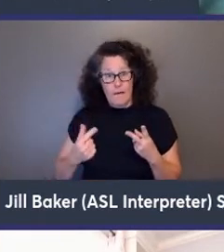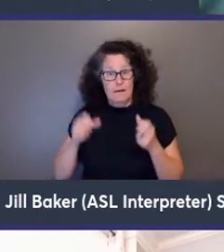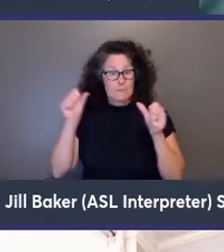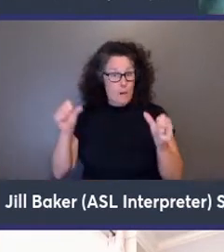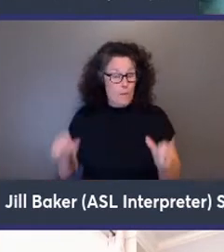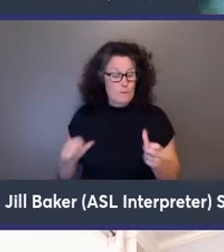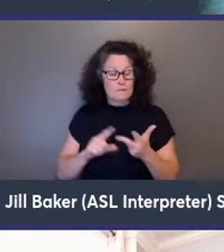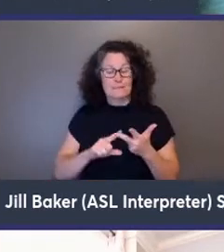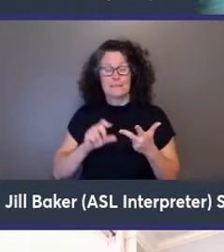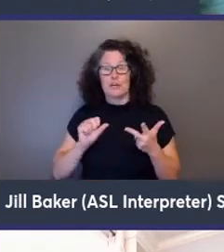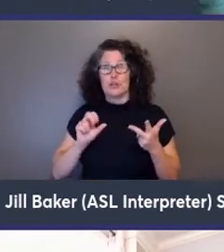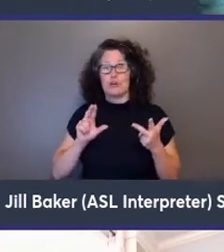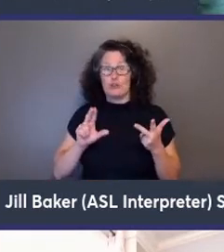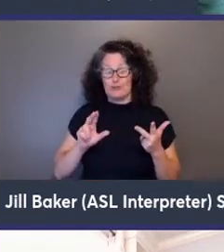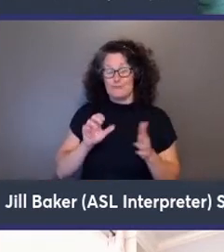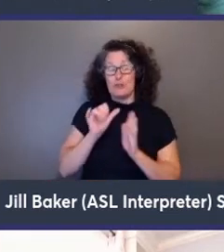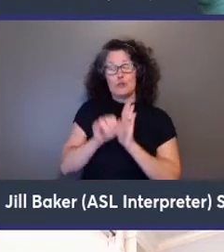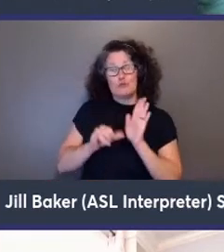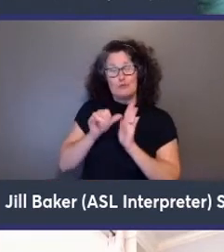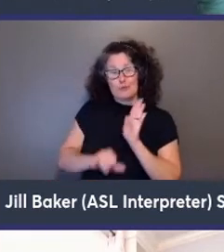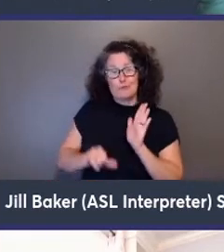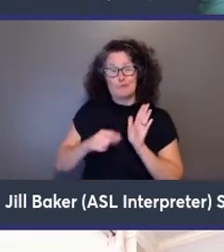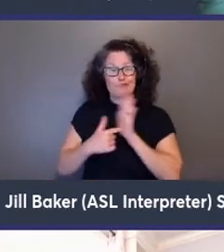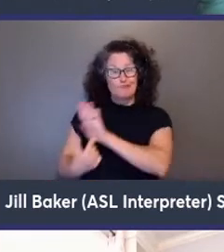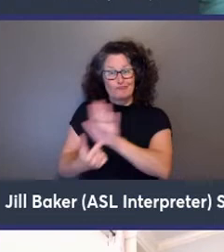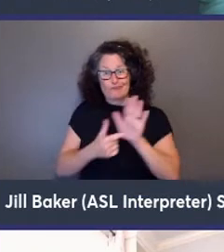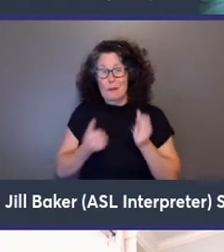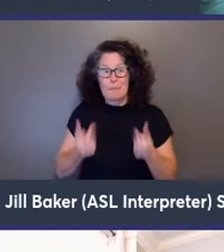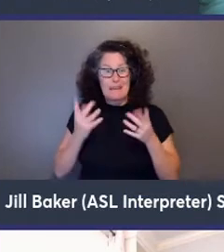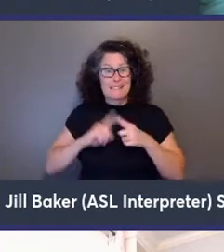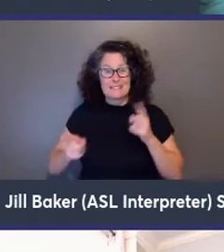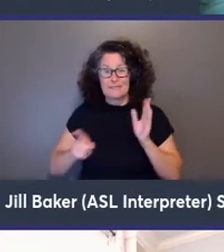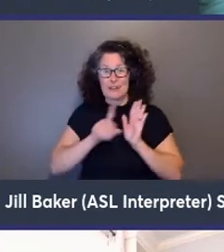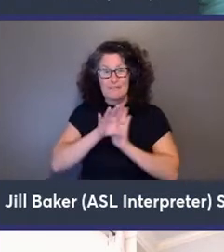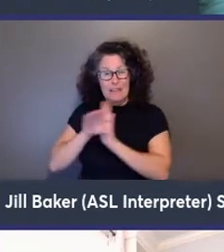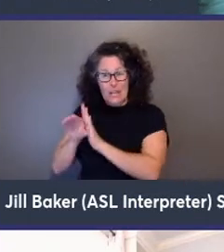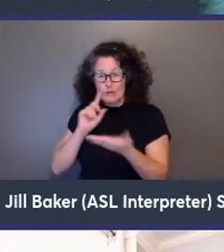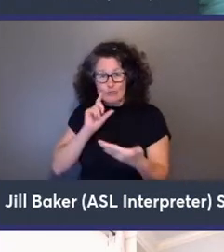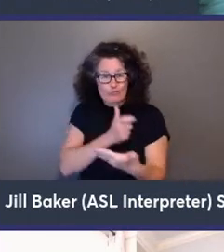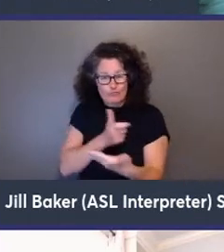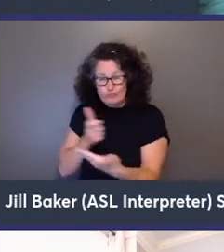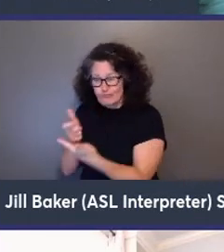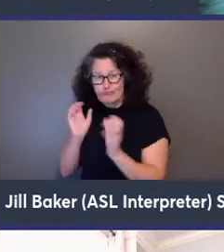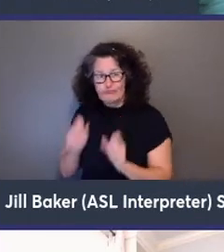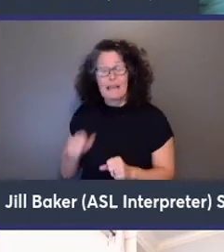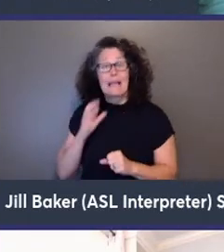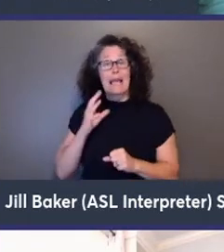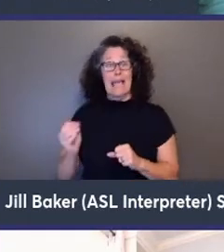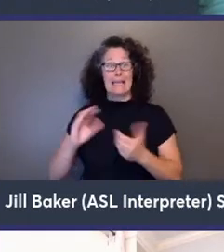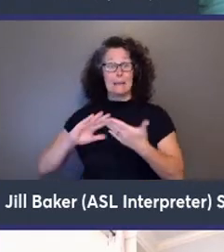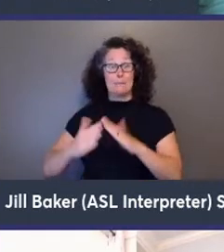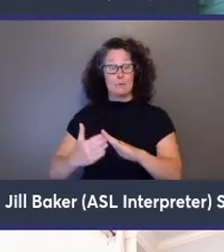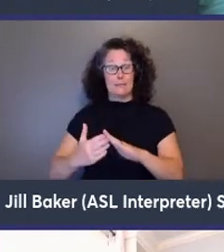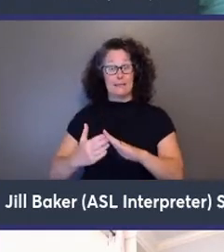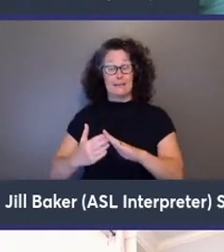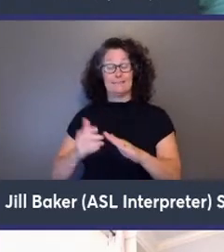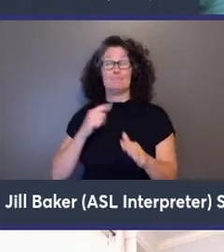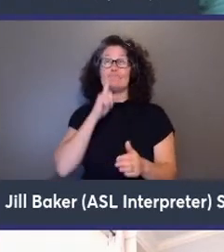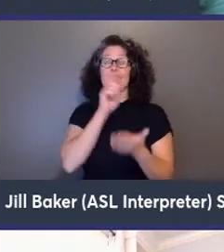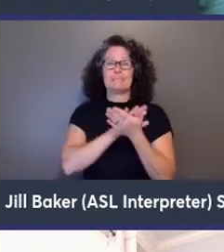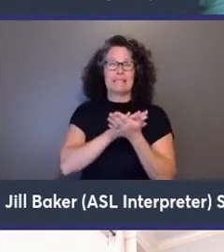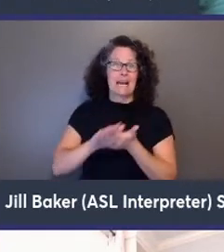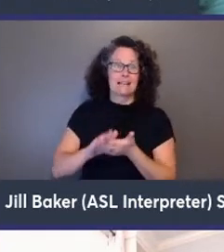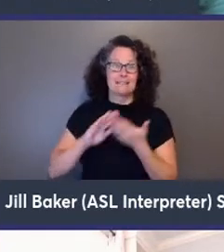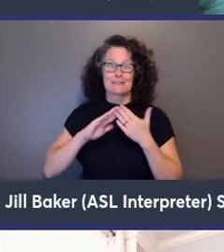YouTube channel has so many good videos for training. And then you can also go to community. We have a really nice